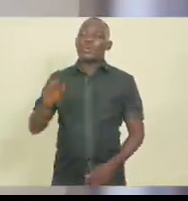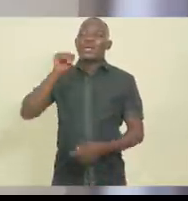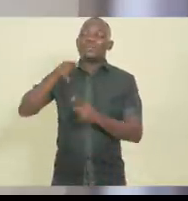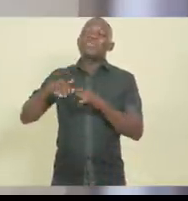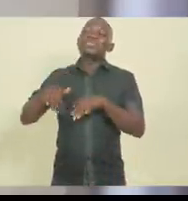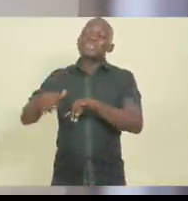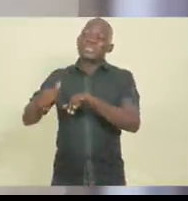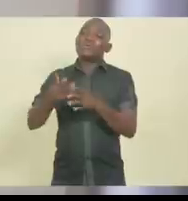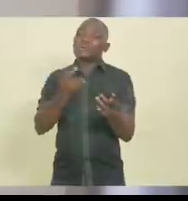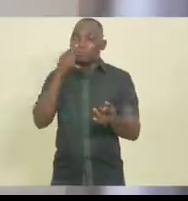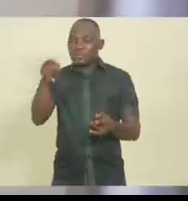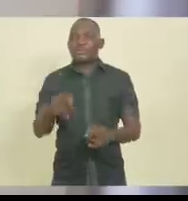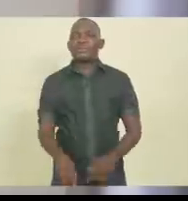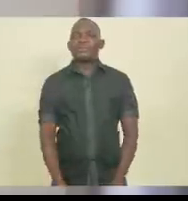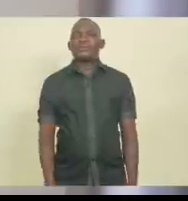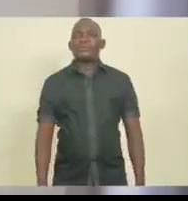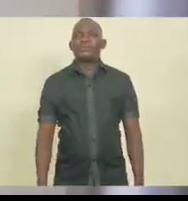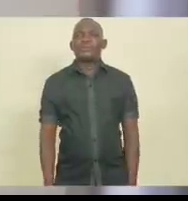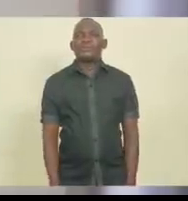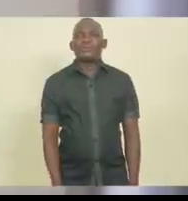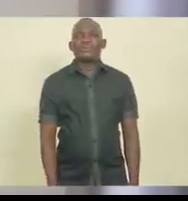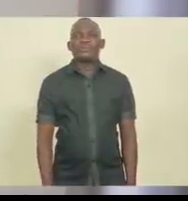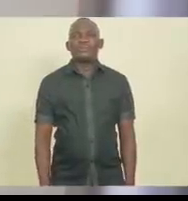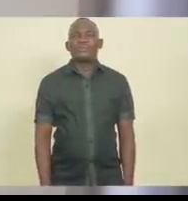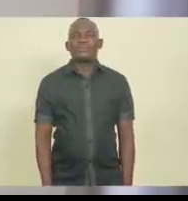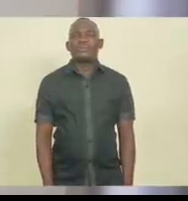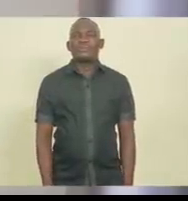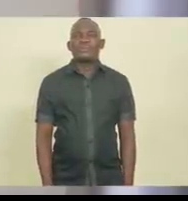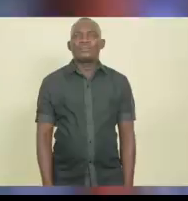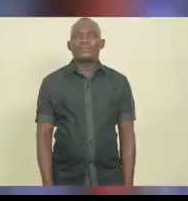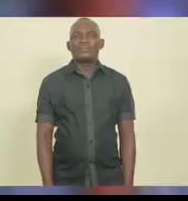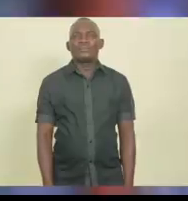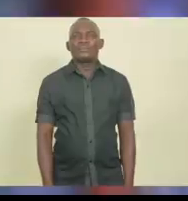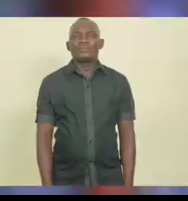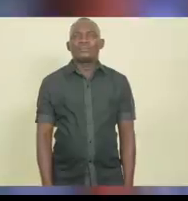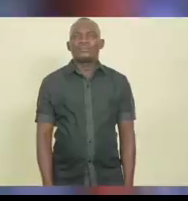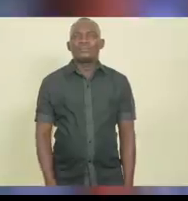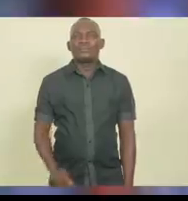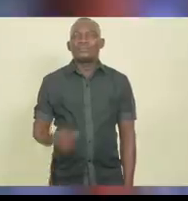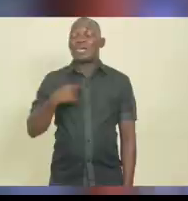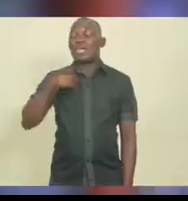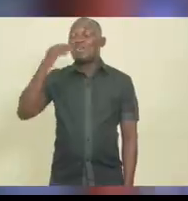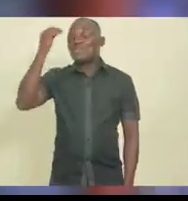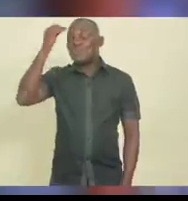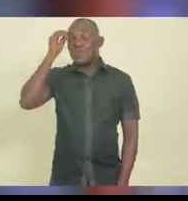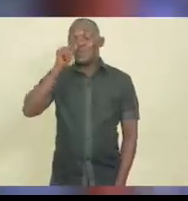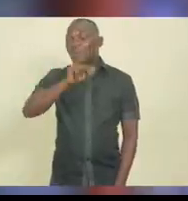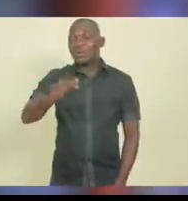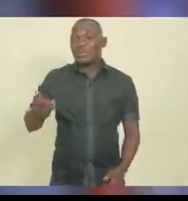some god. Because I'm KORKOR COFIE. I know everything.